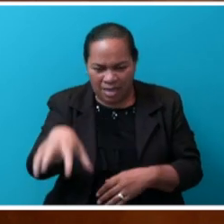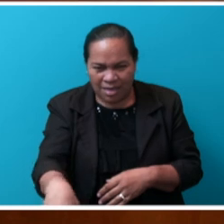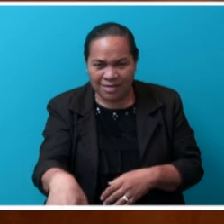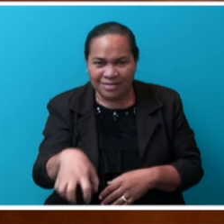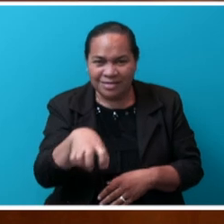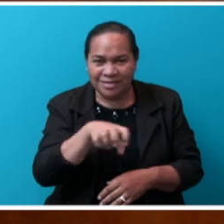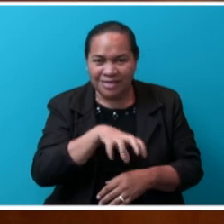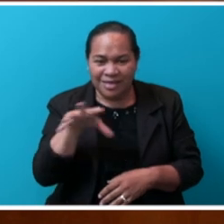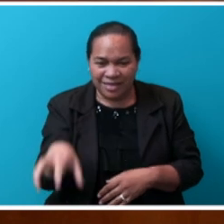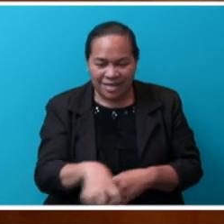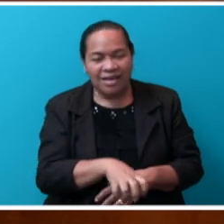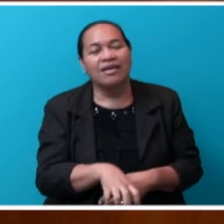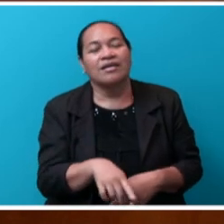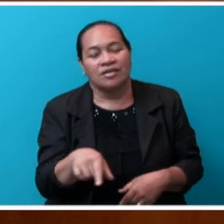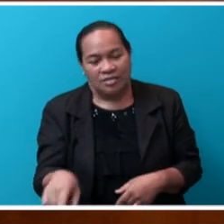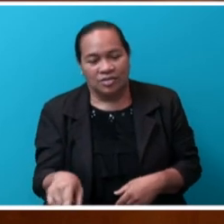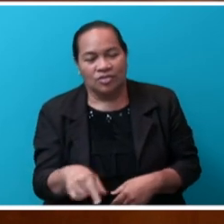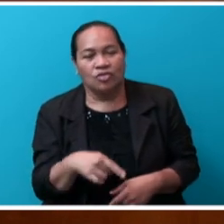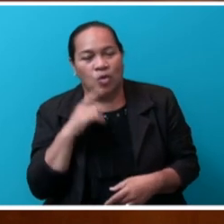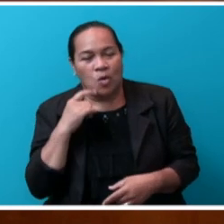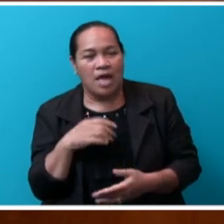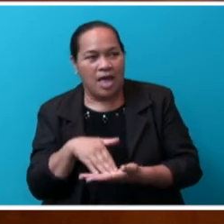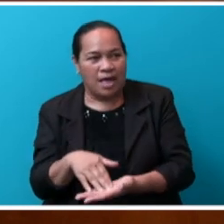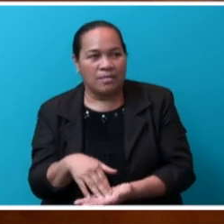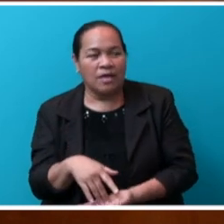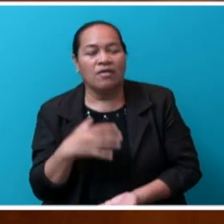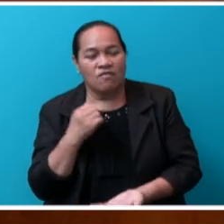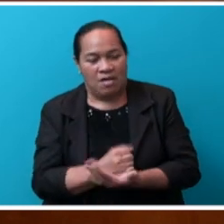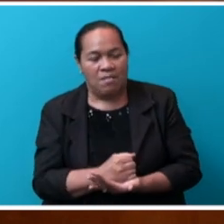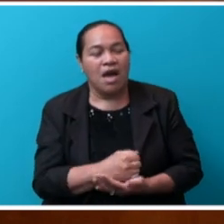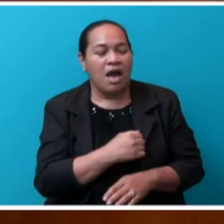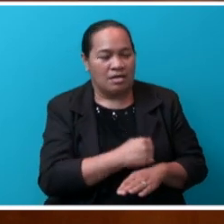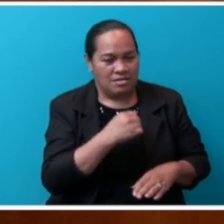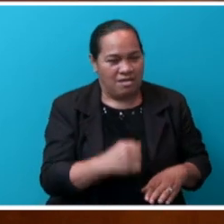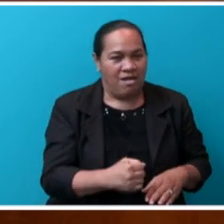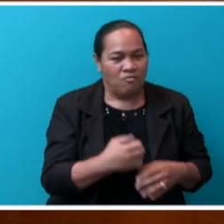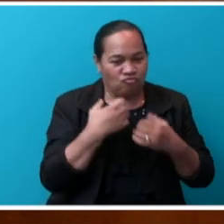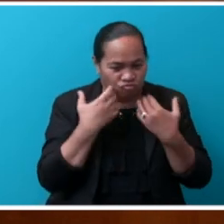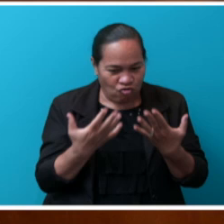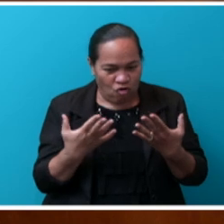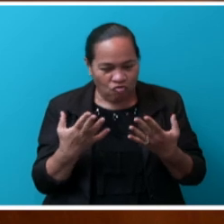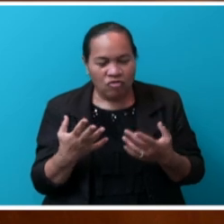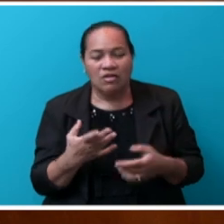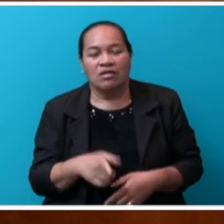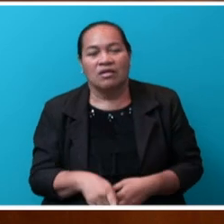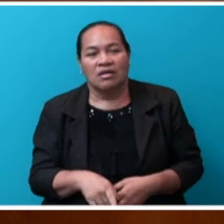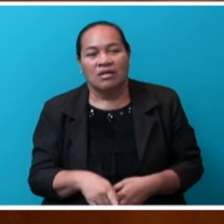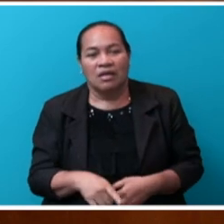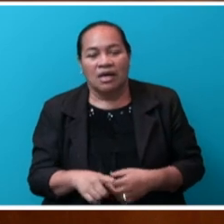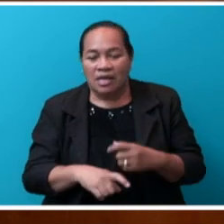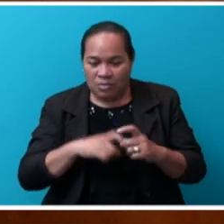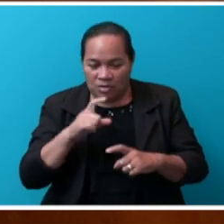52 was provided as a government grant, reaffirming our belief in the capacity and enterprise of our